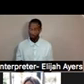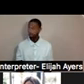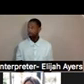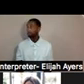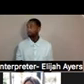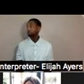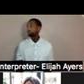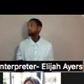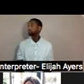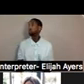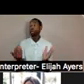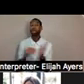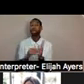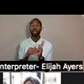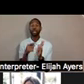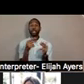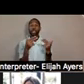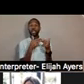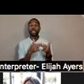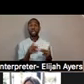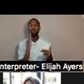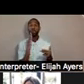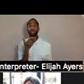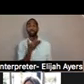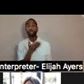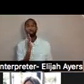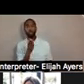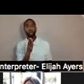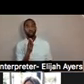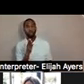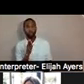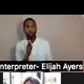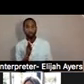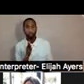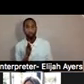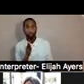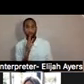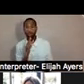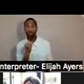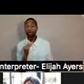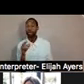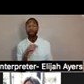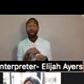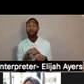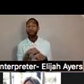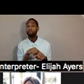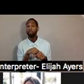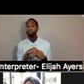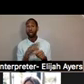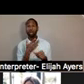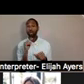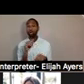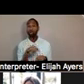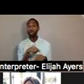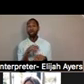Thanks. And again, these slides will be there. So going back and reading them or spending time with them on your own time